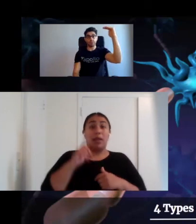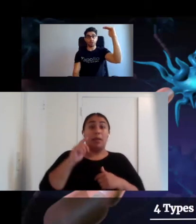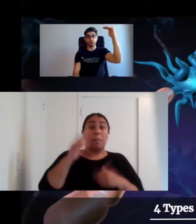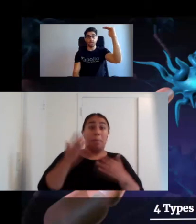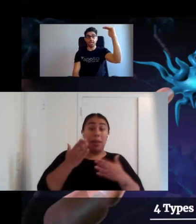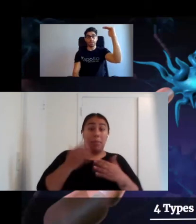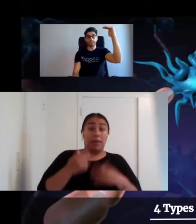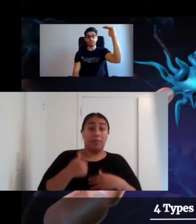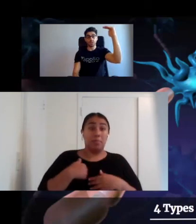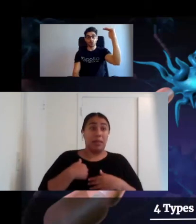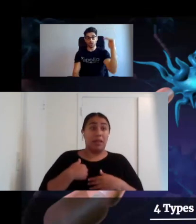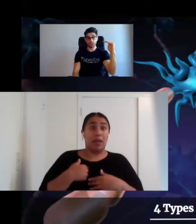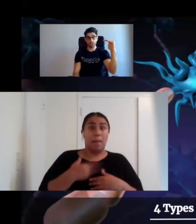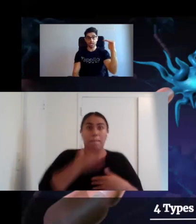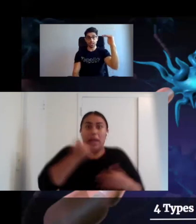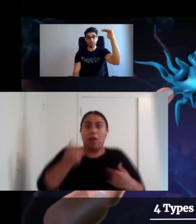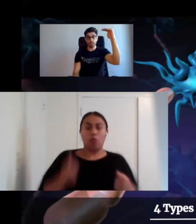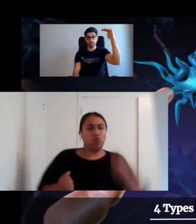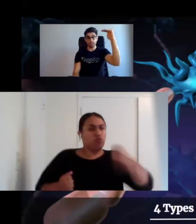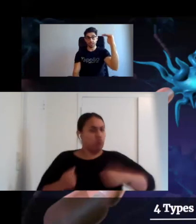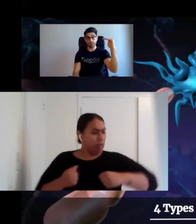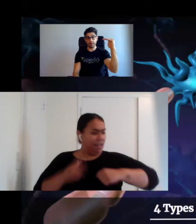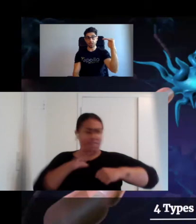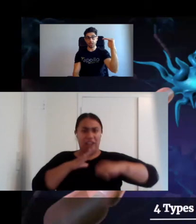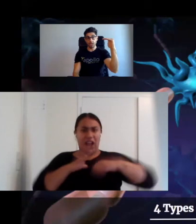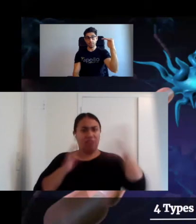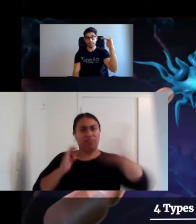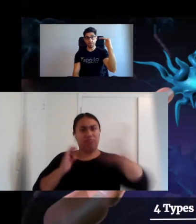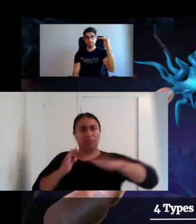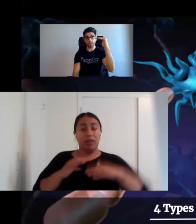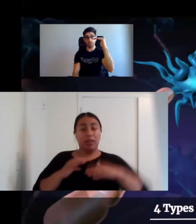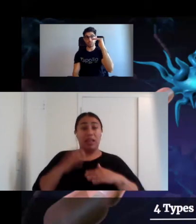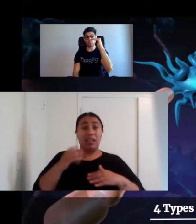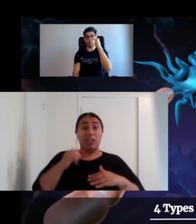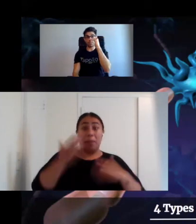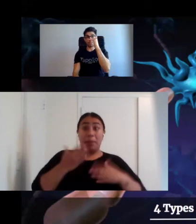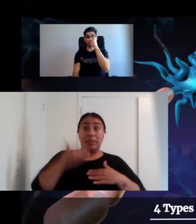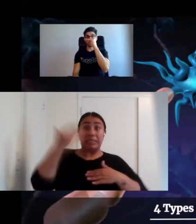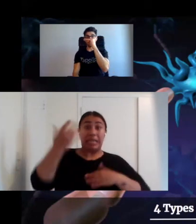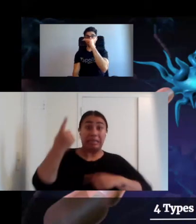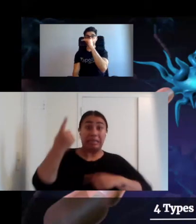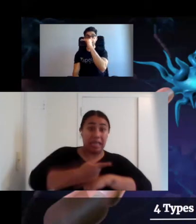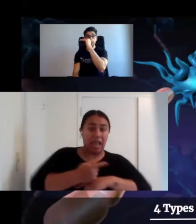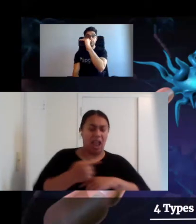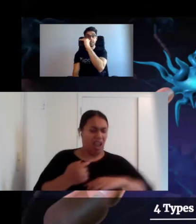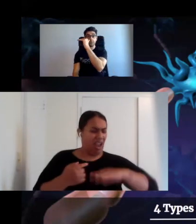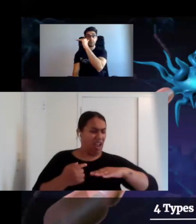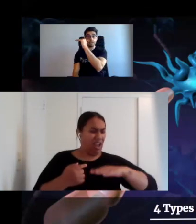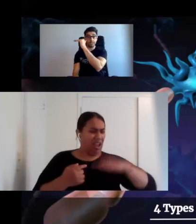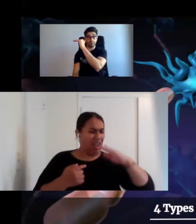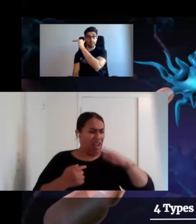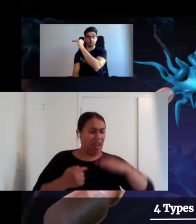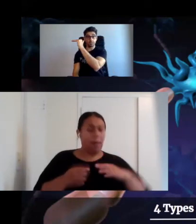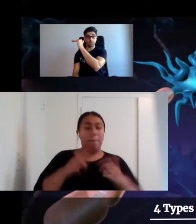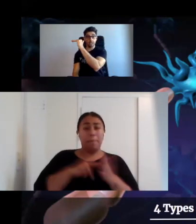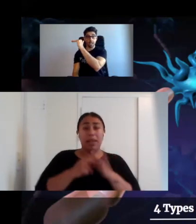highly functioning, and then something occurs and they lose a specific function, but then they continue on as normal, right? They're considered to be in